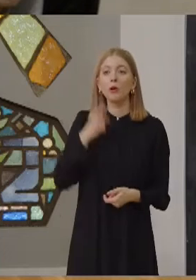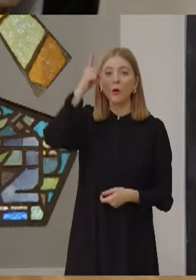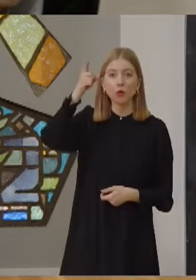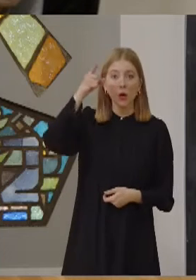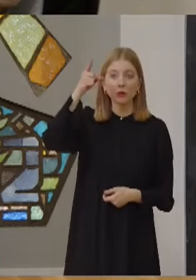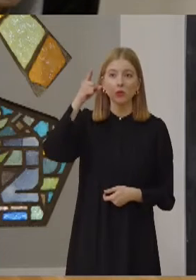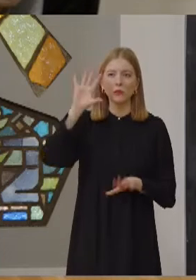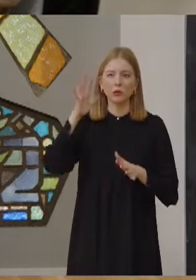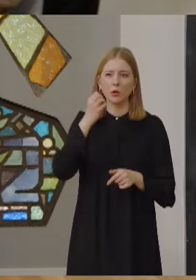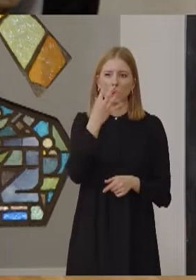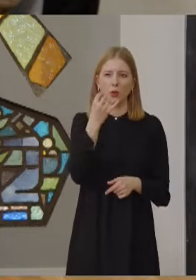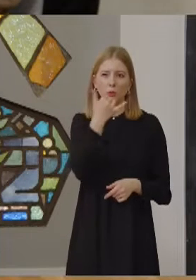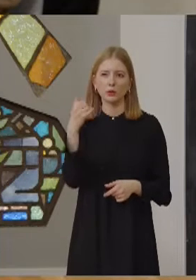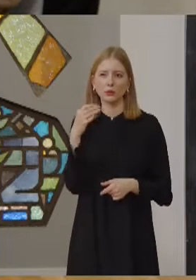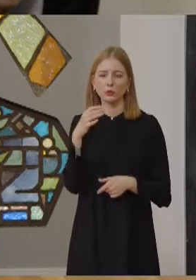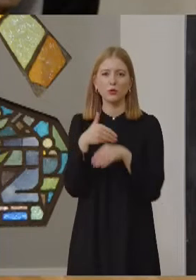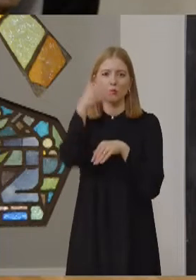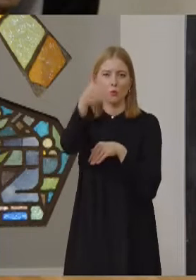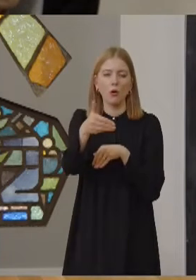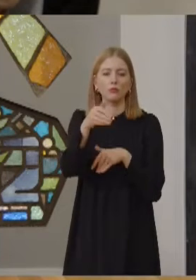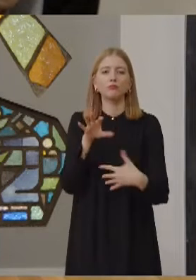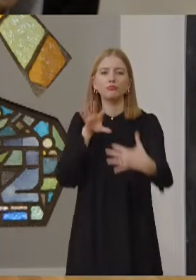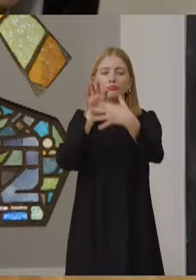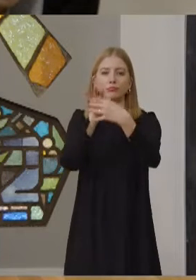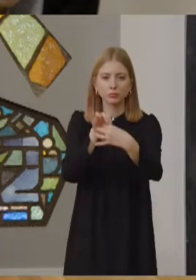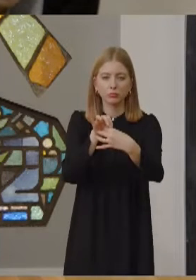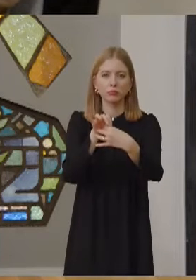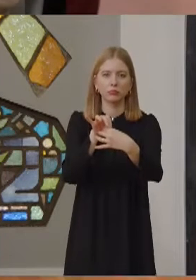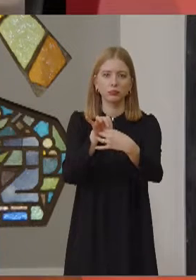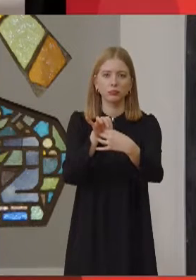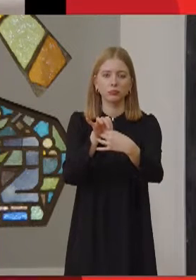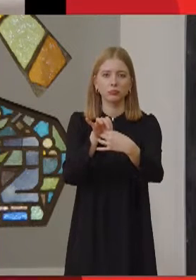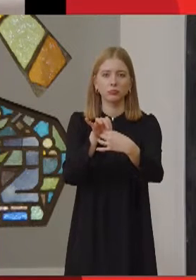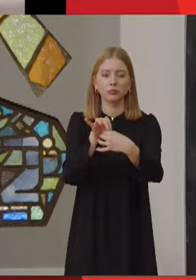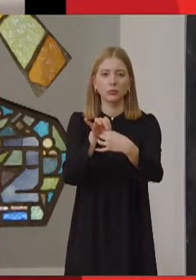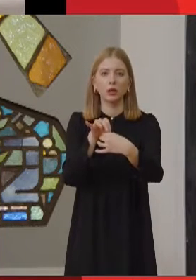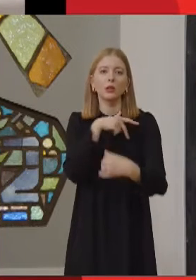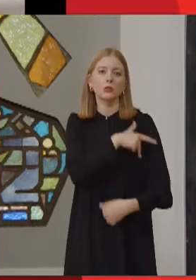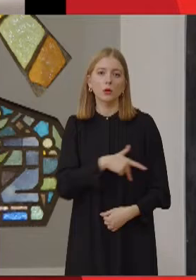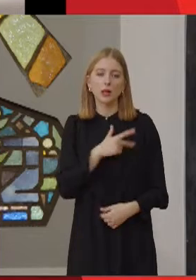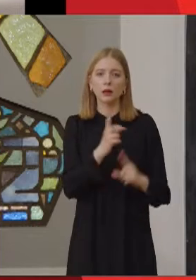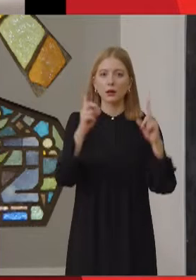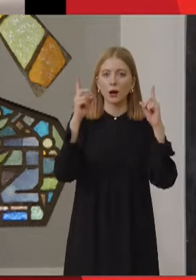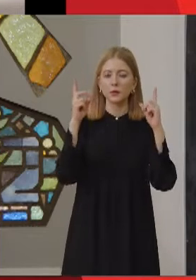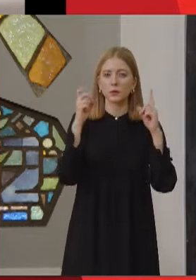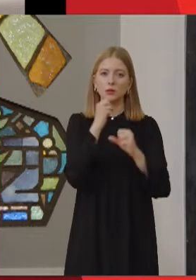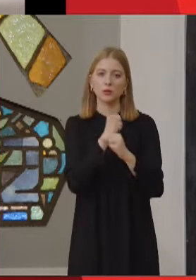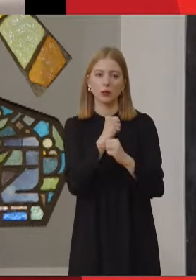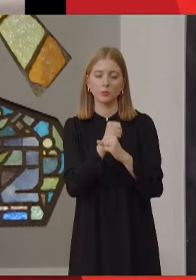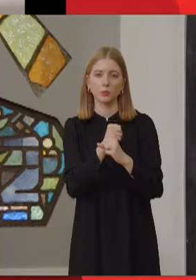Some panelists will join us online, let's say in some 15 minutes. We will